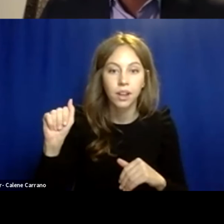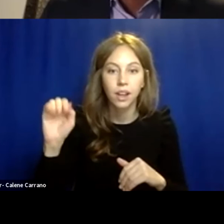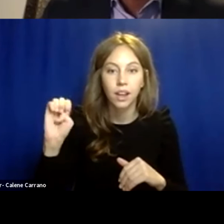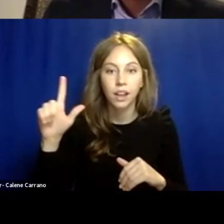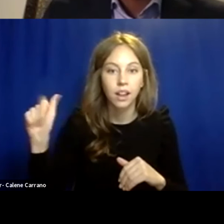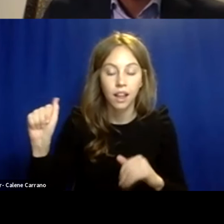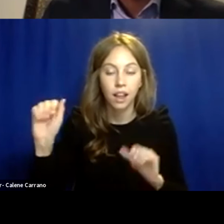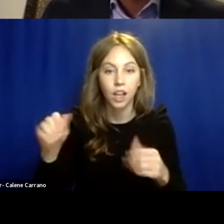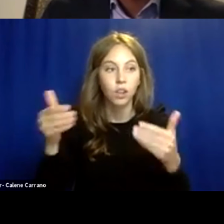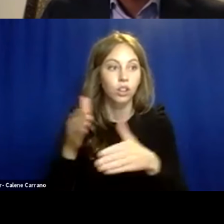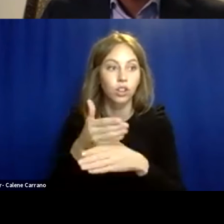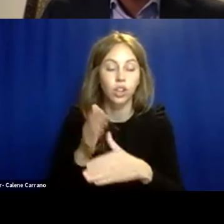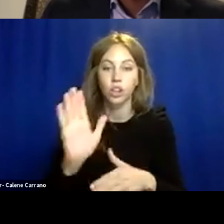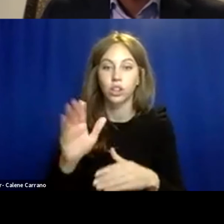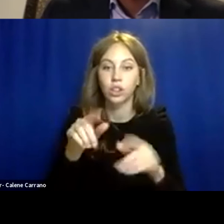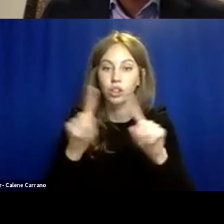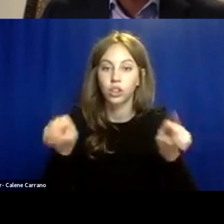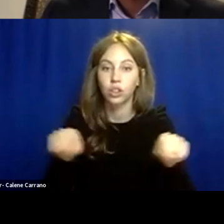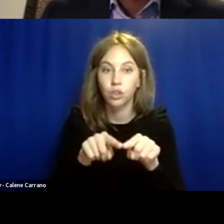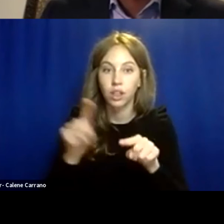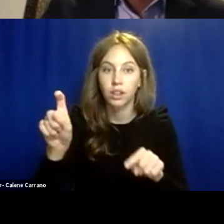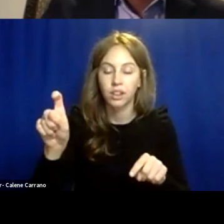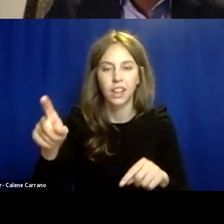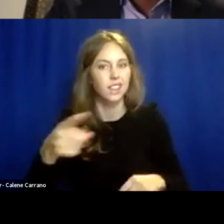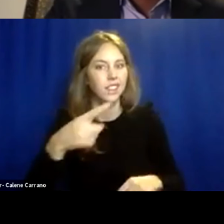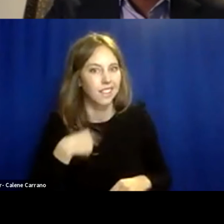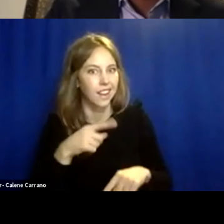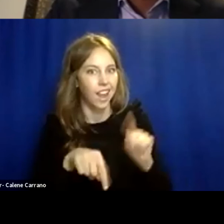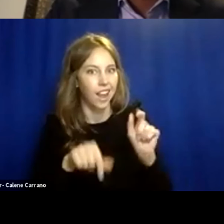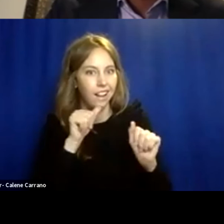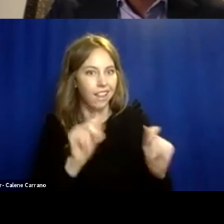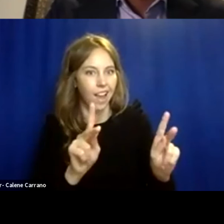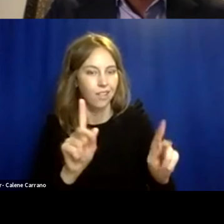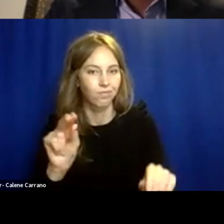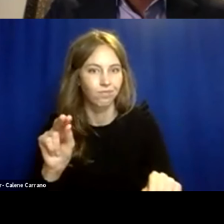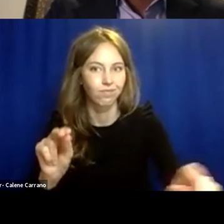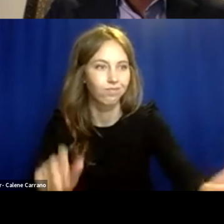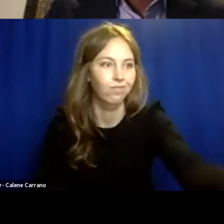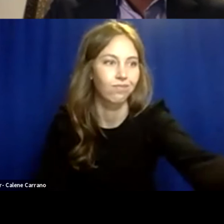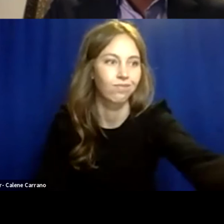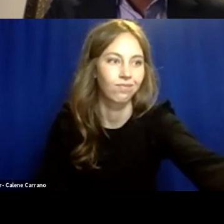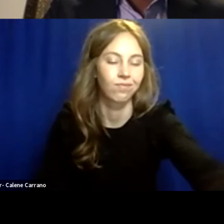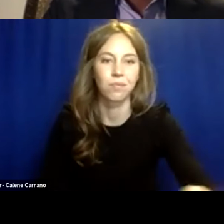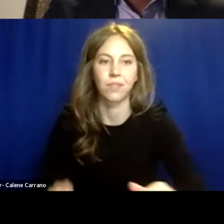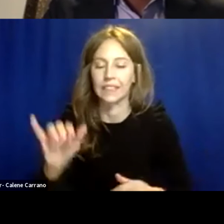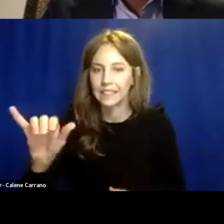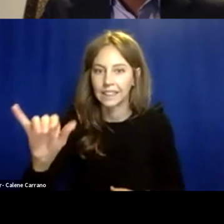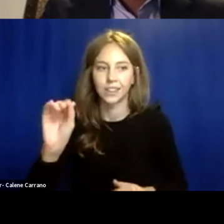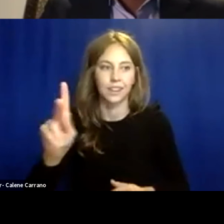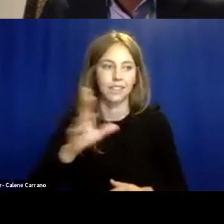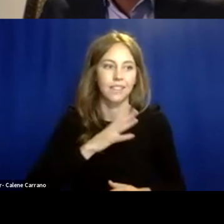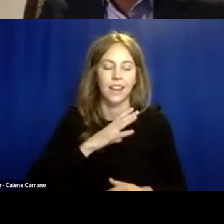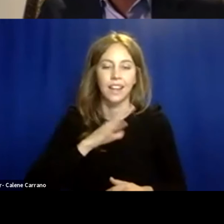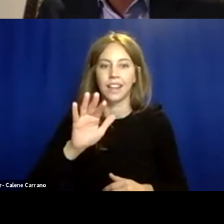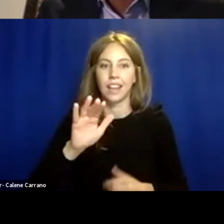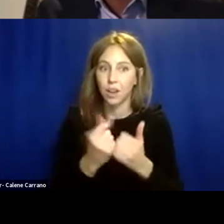It's saying I can't actually. Okay. Folks, is there